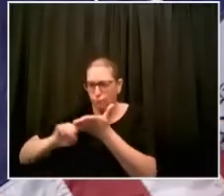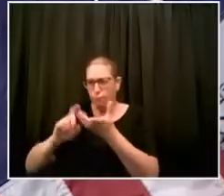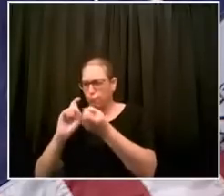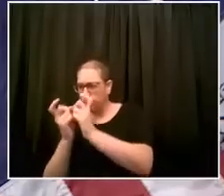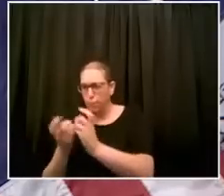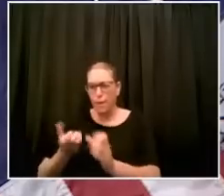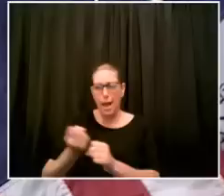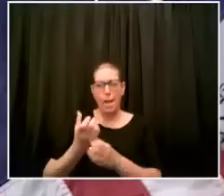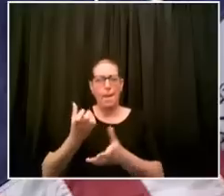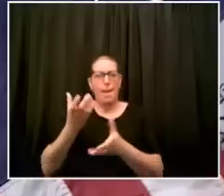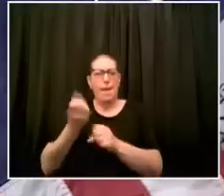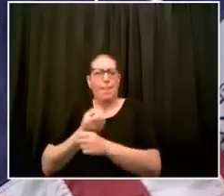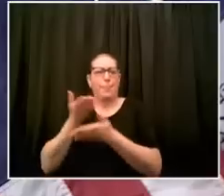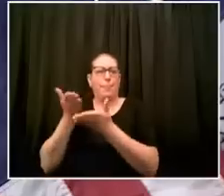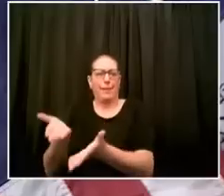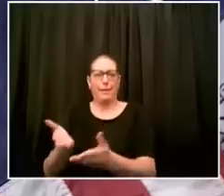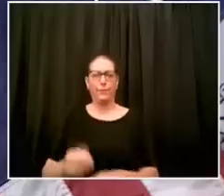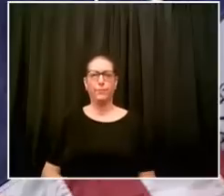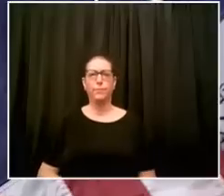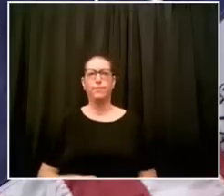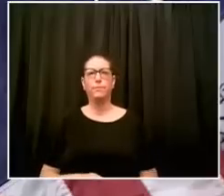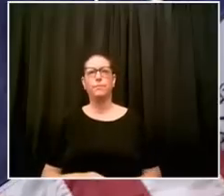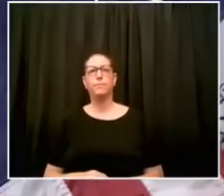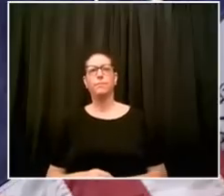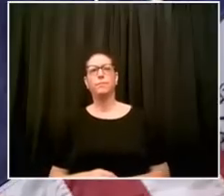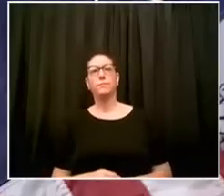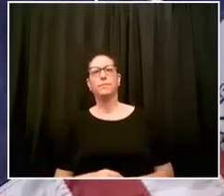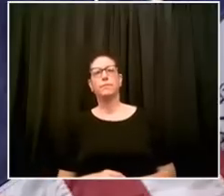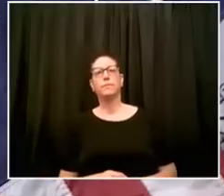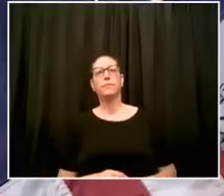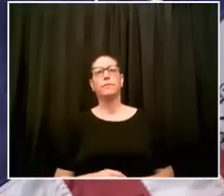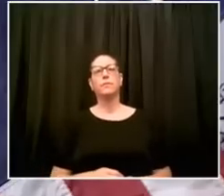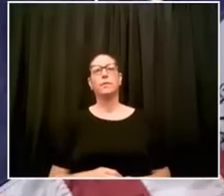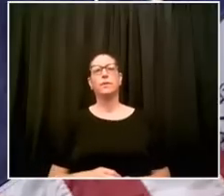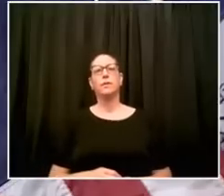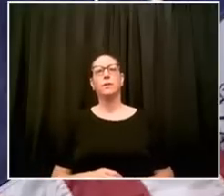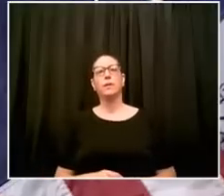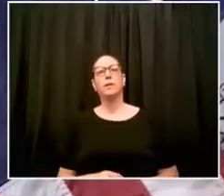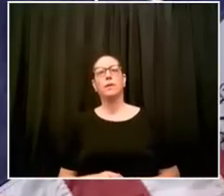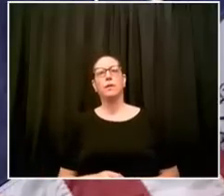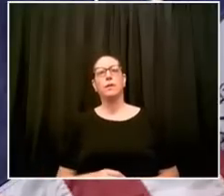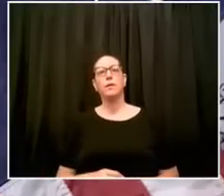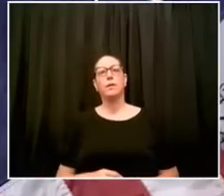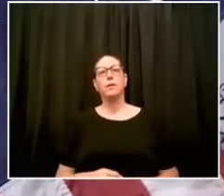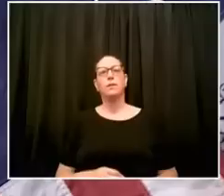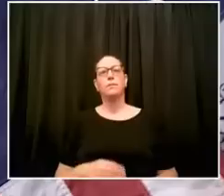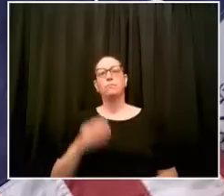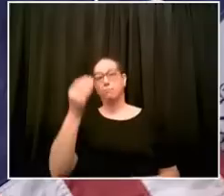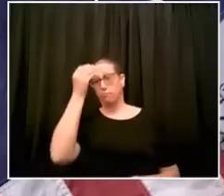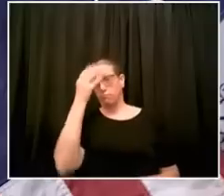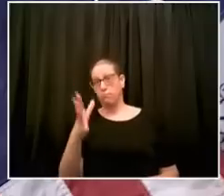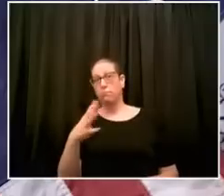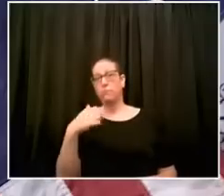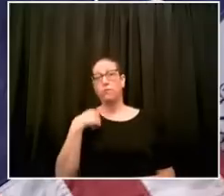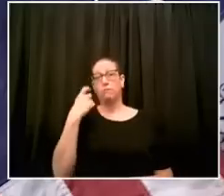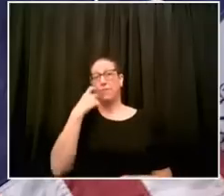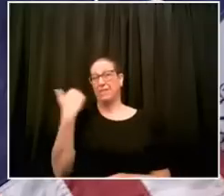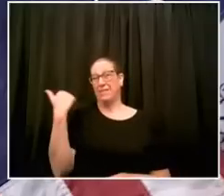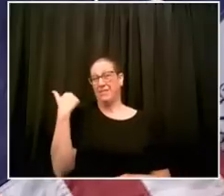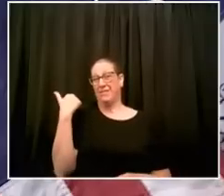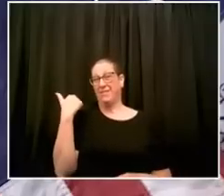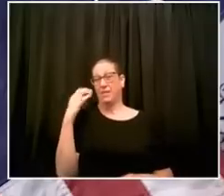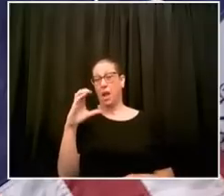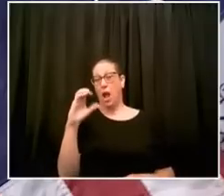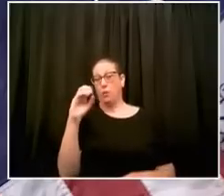Again, this facility historically, as recently as October, Newsweek ranked the Kohler